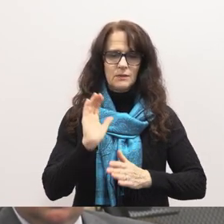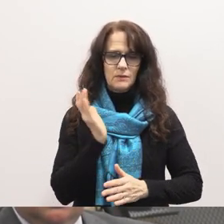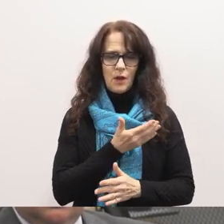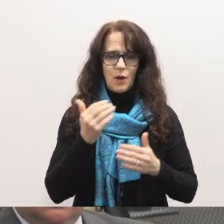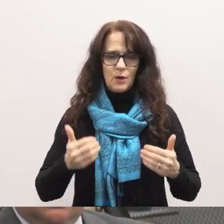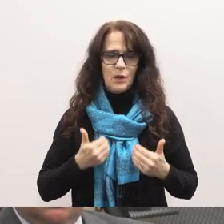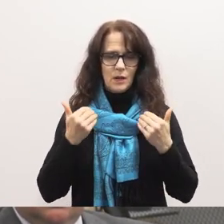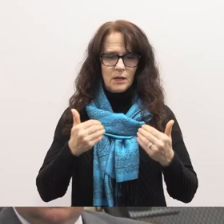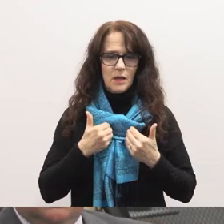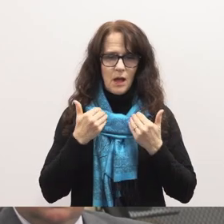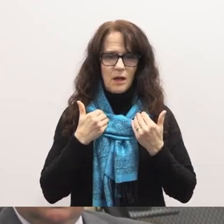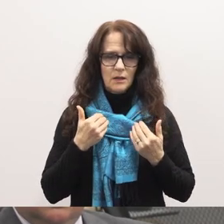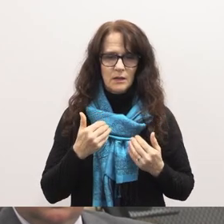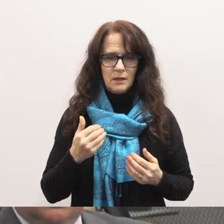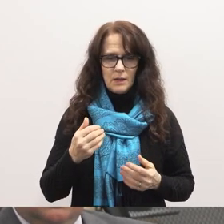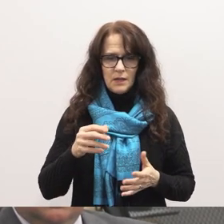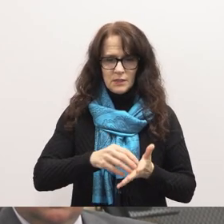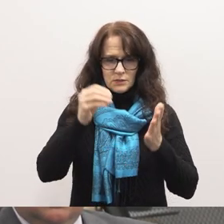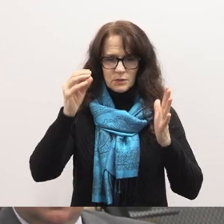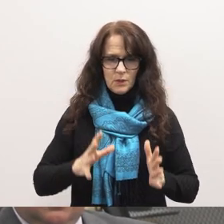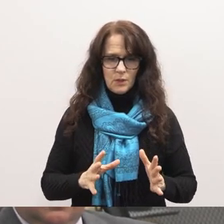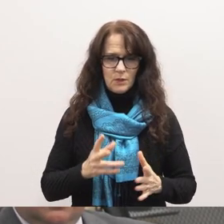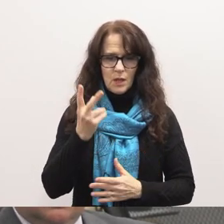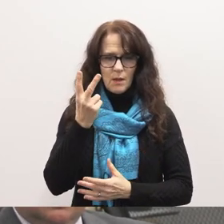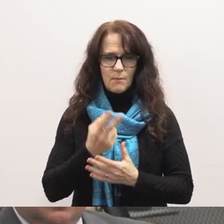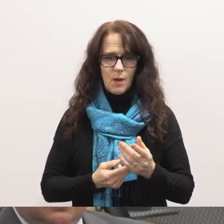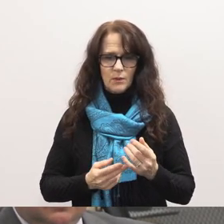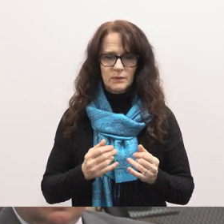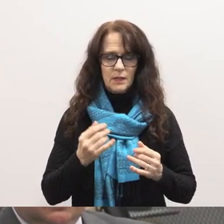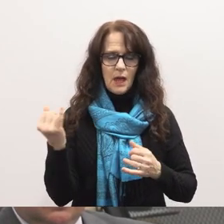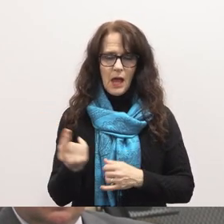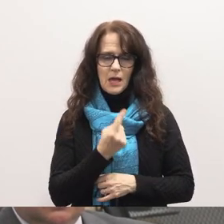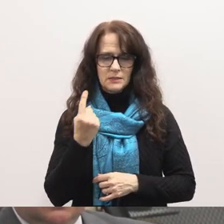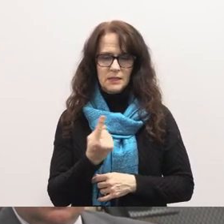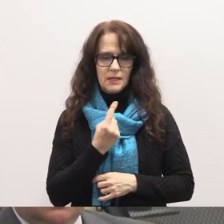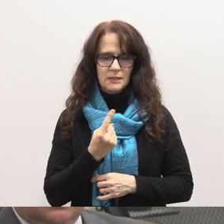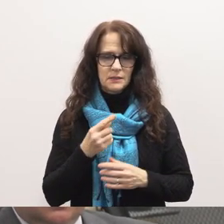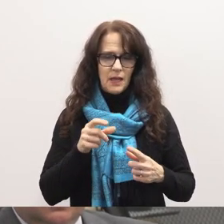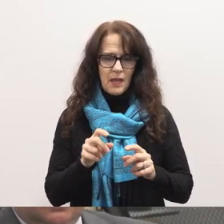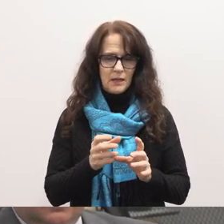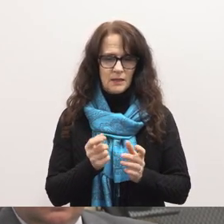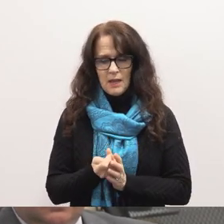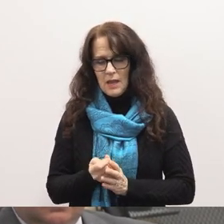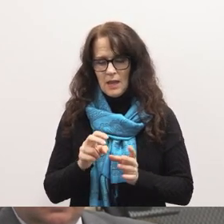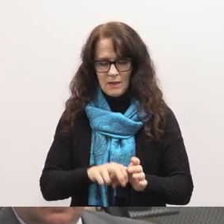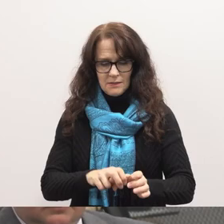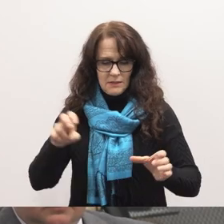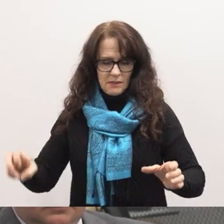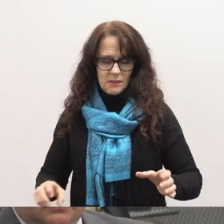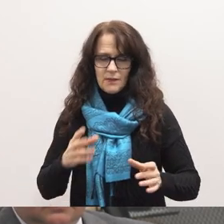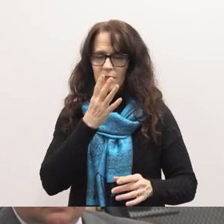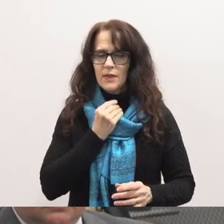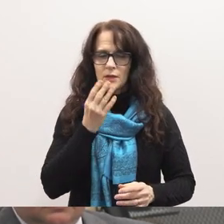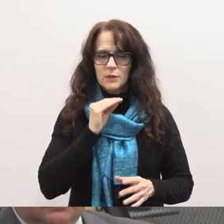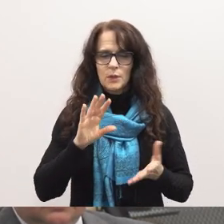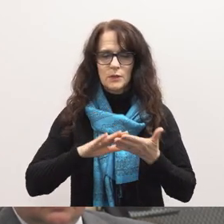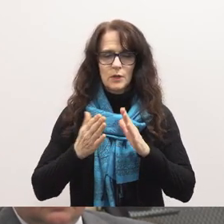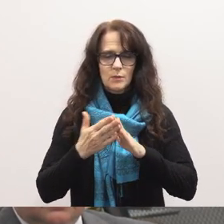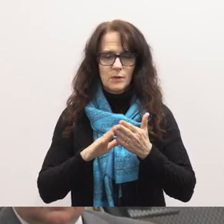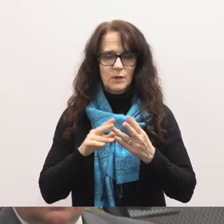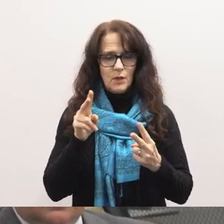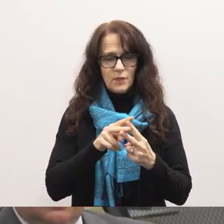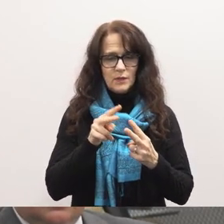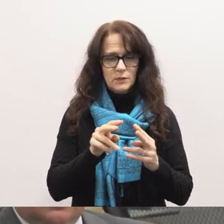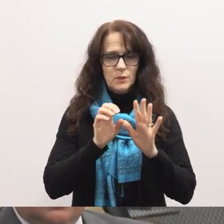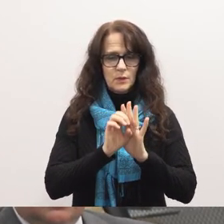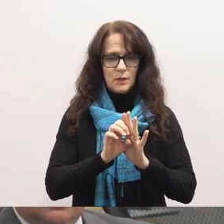and impressionable students, that this both isolates and excludes the Jewish community. Because of these two examples I just cited, I now